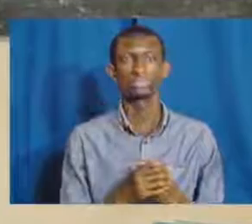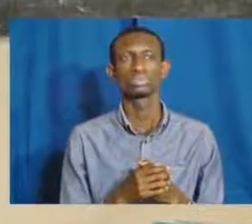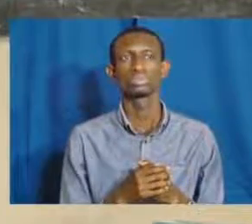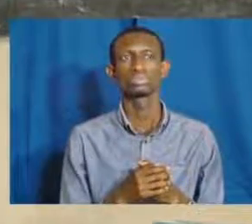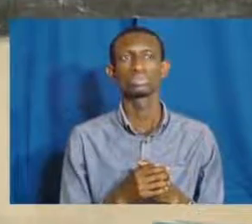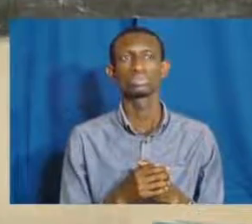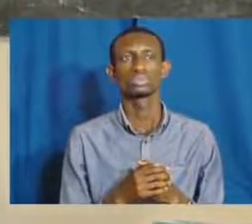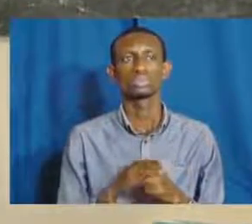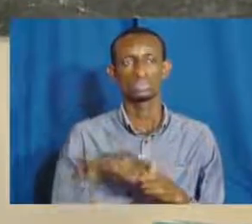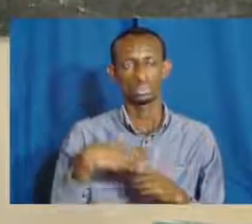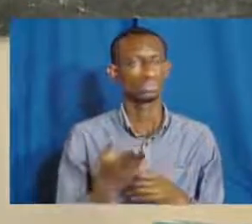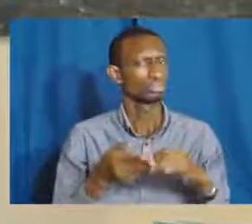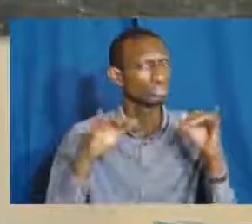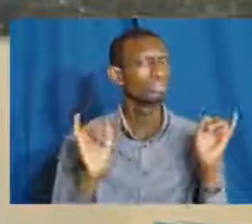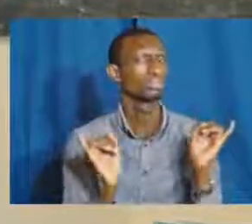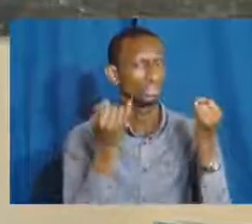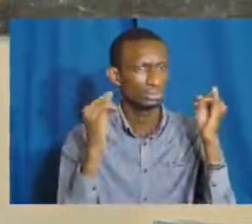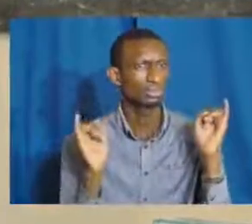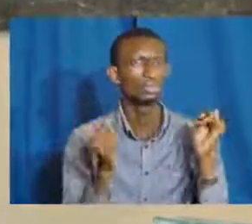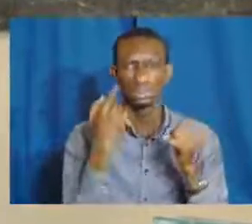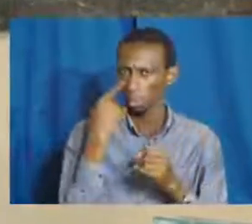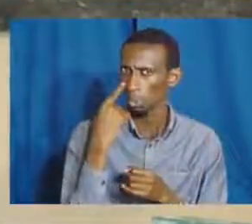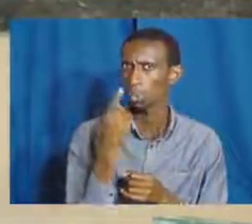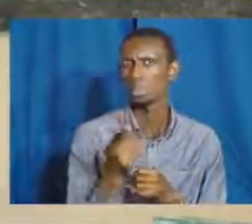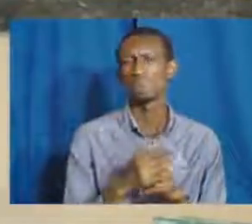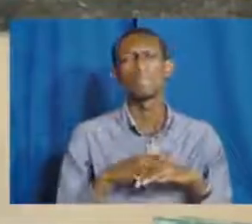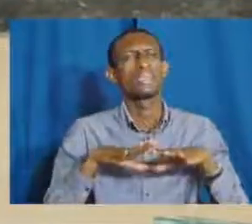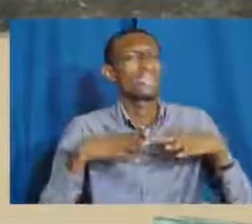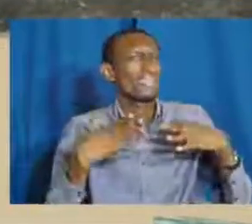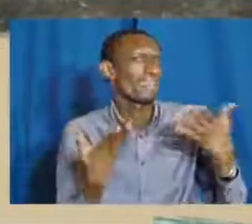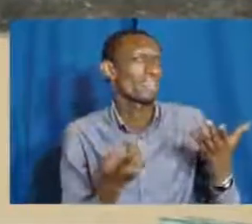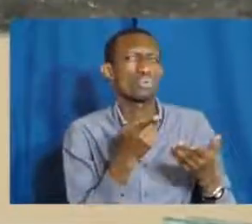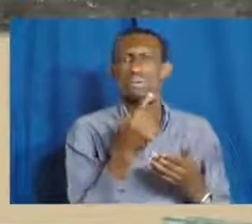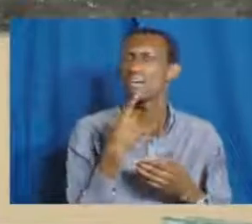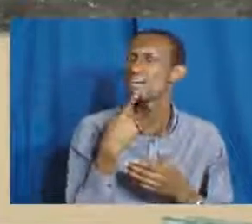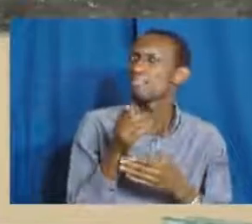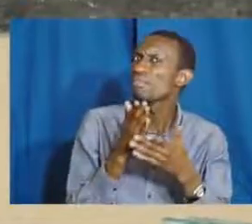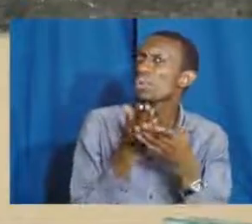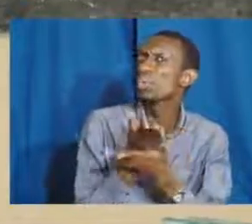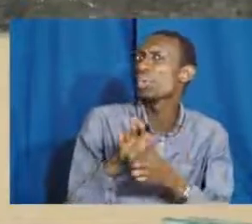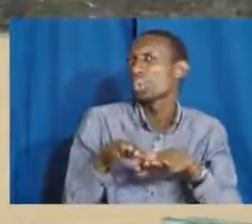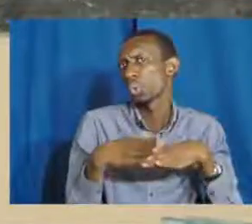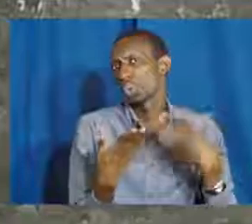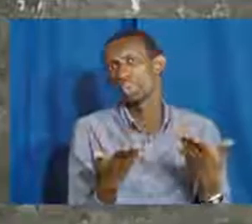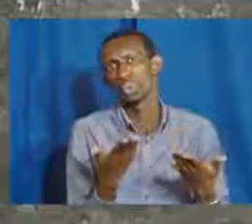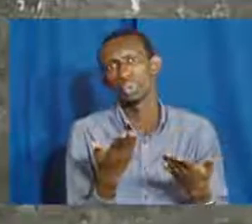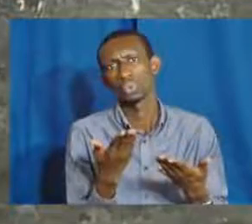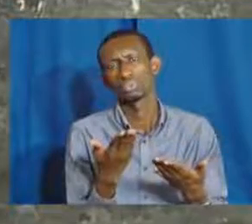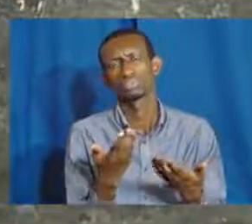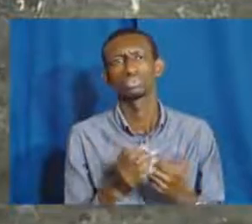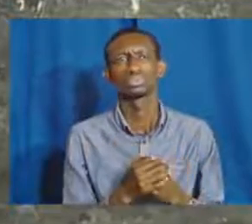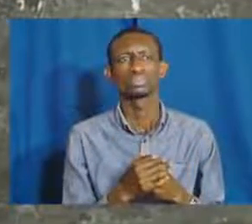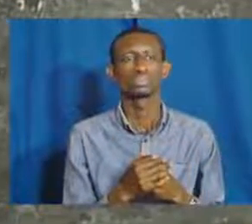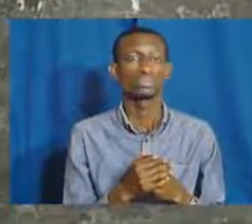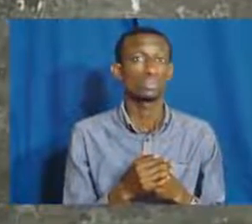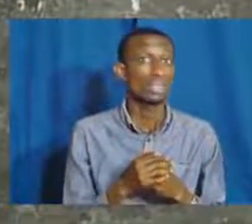element and then try to see whether what I'm talking about is true. For any element that